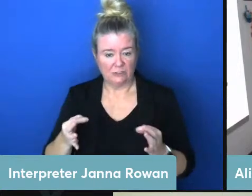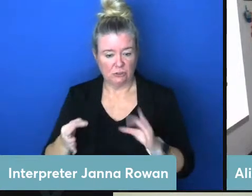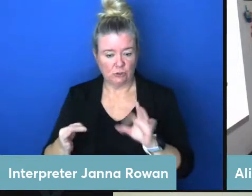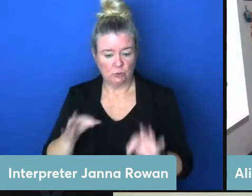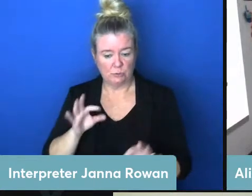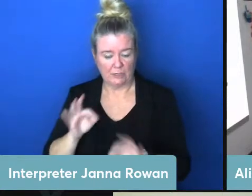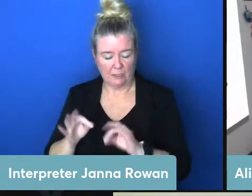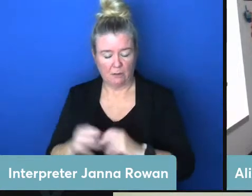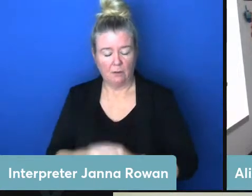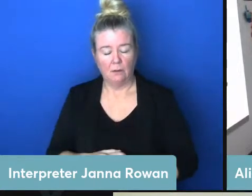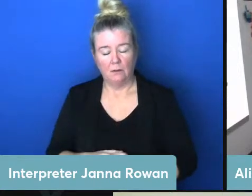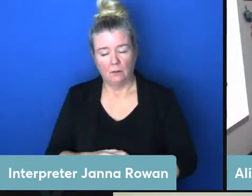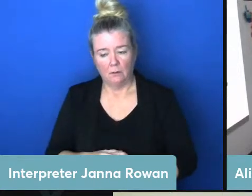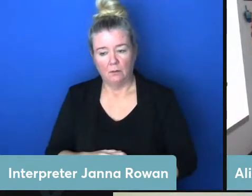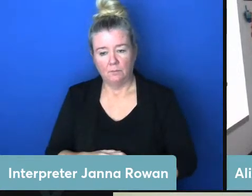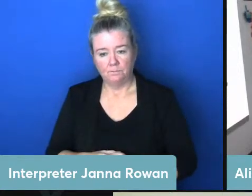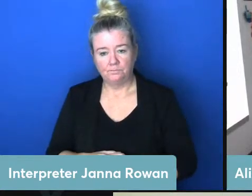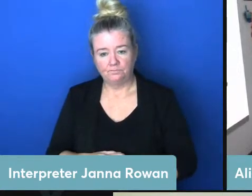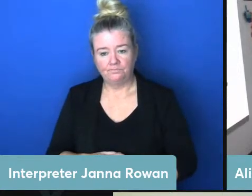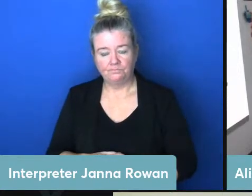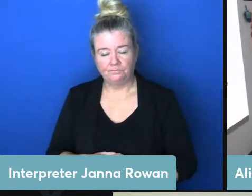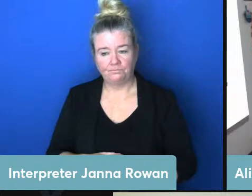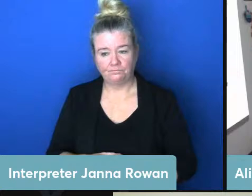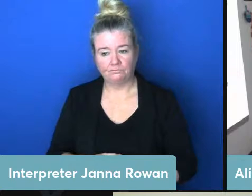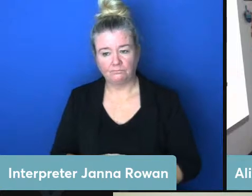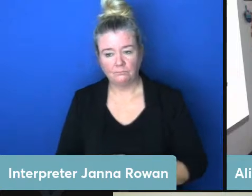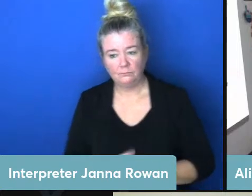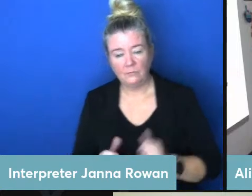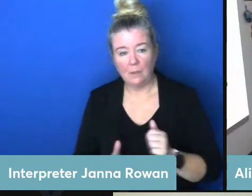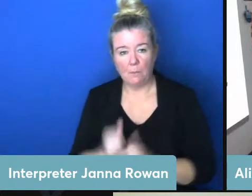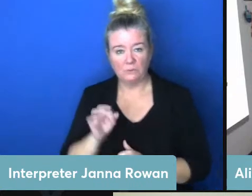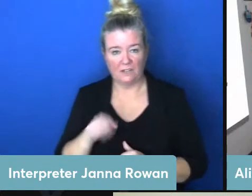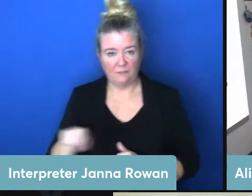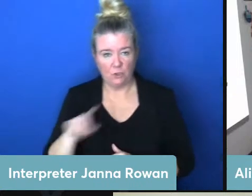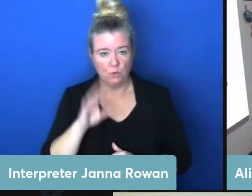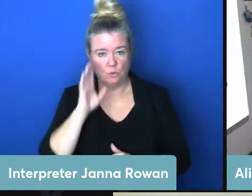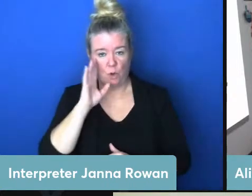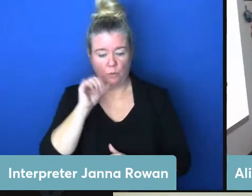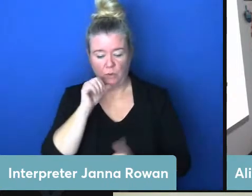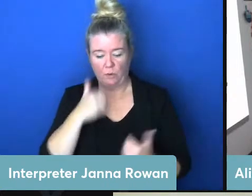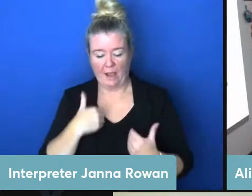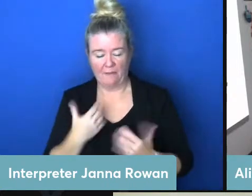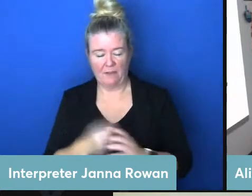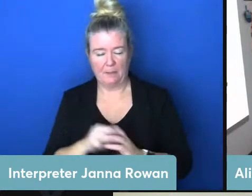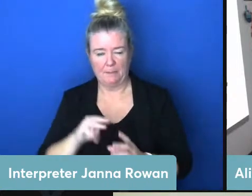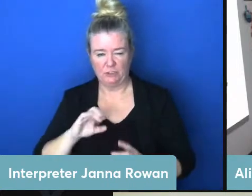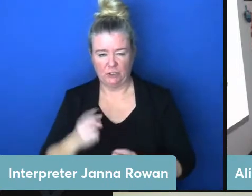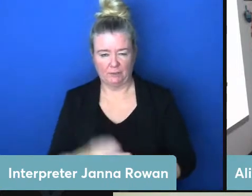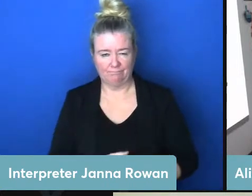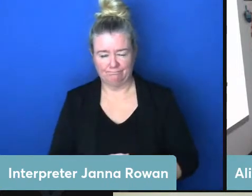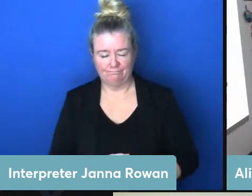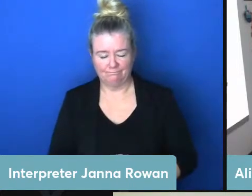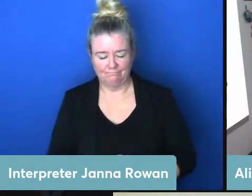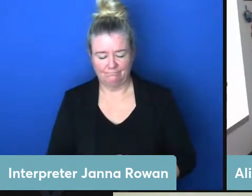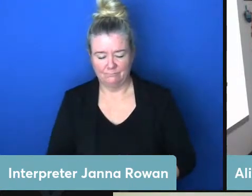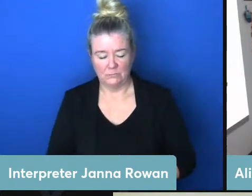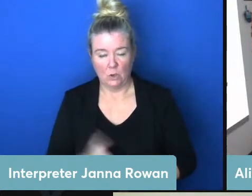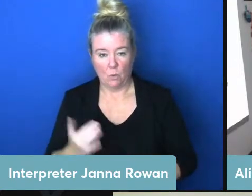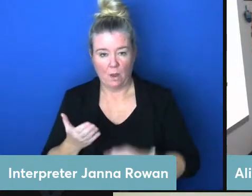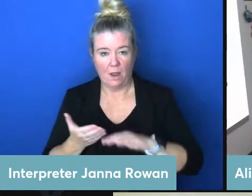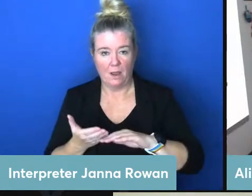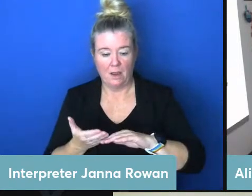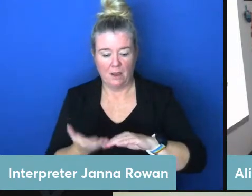I am confident most of you know, we don't have that in Michigan because of an